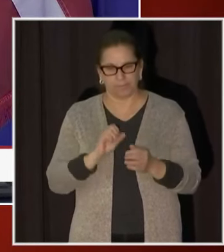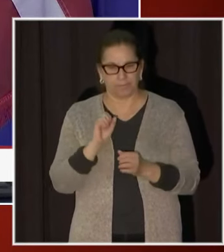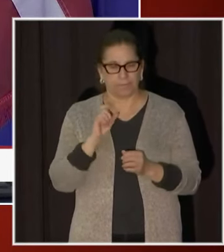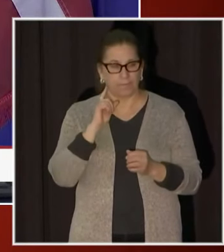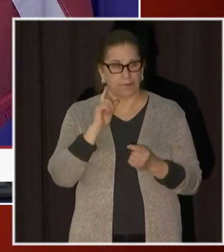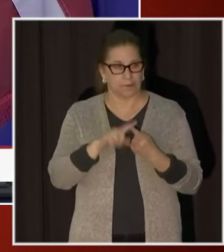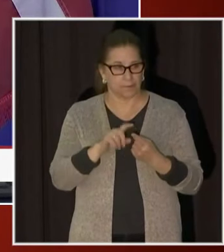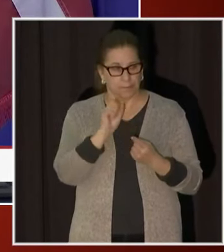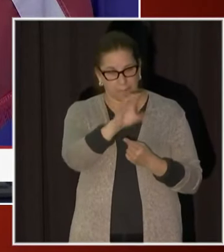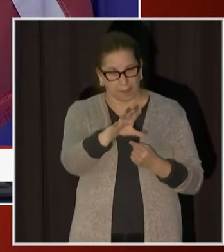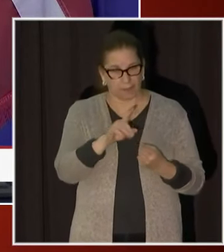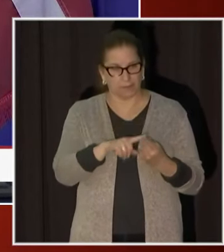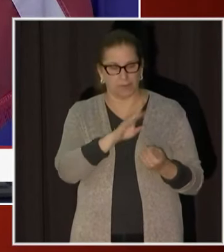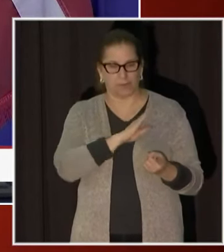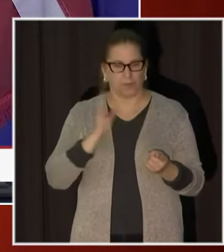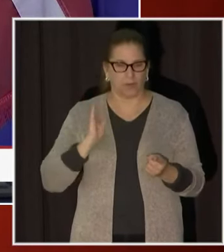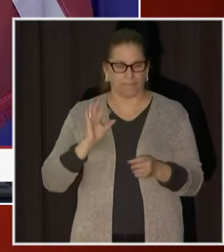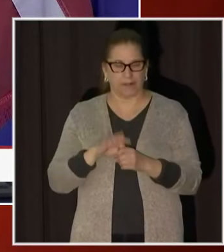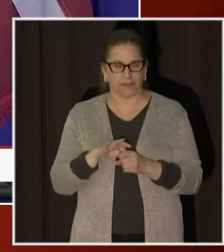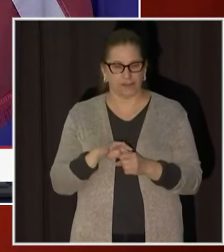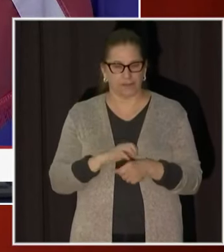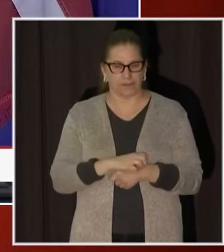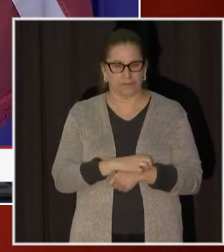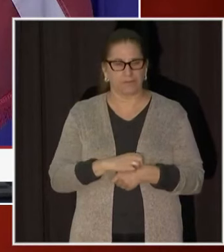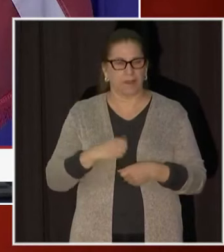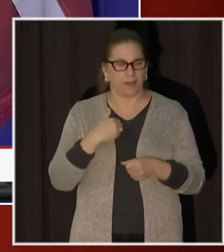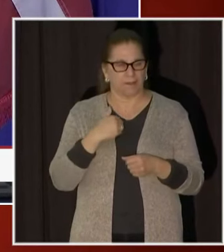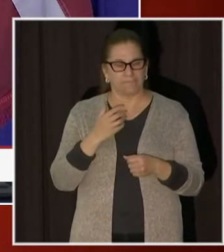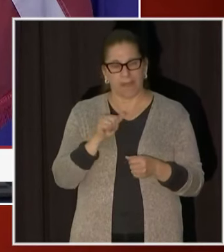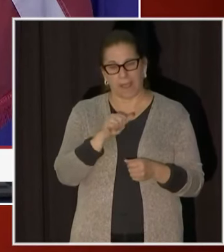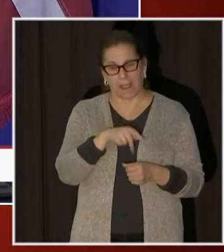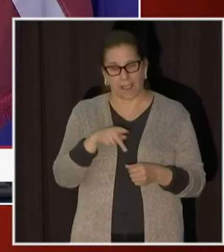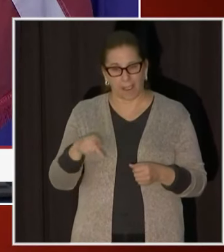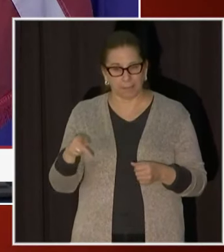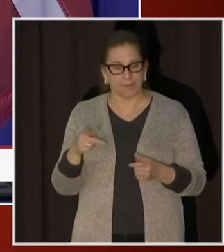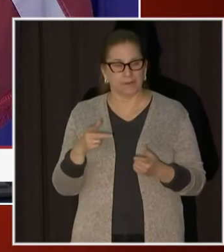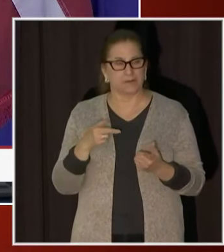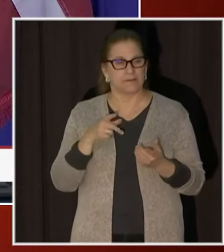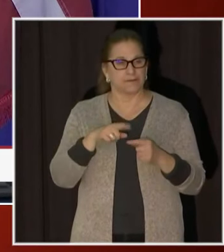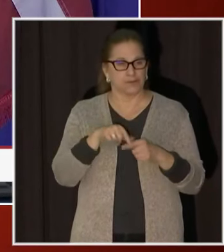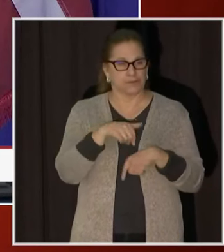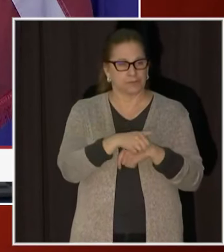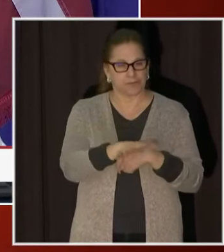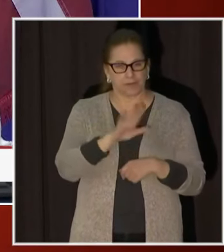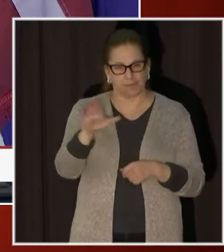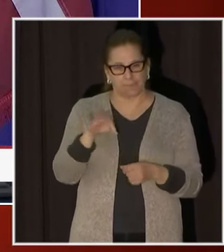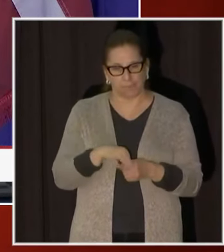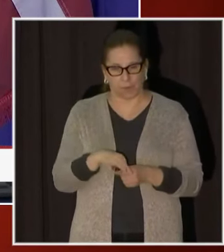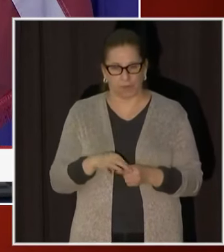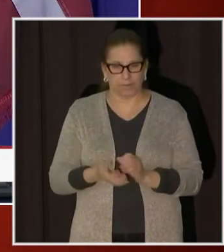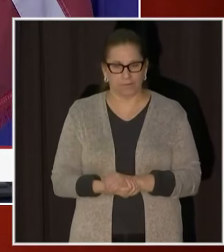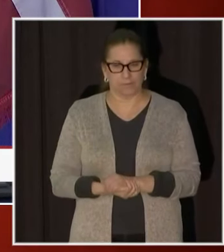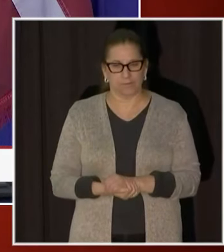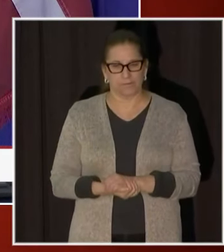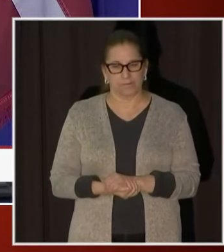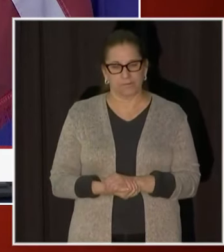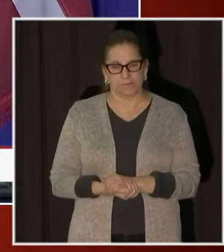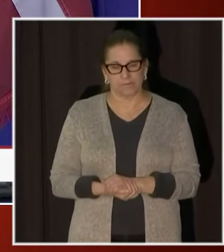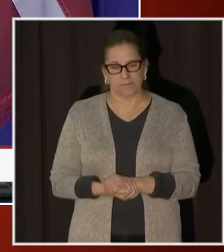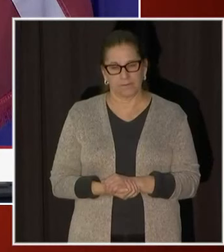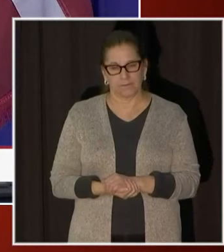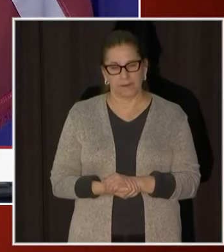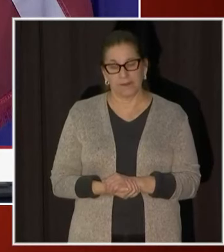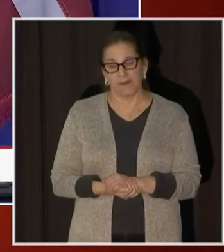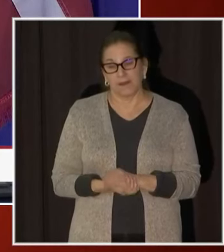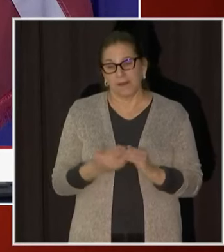also download the board's app and request the mail-in ballot. Now, there will also be some opportunities